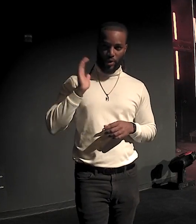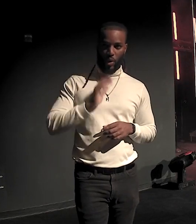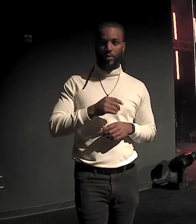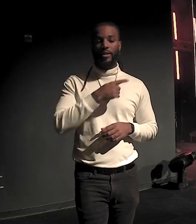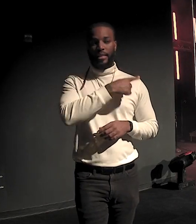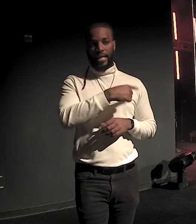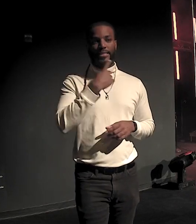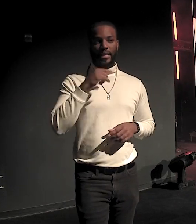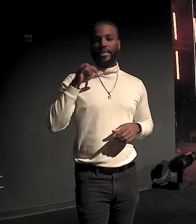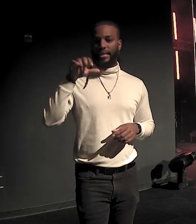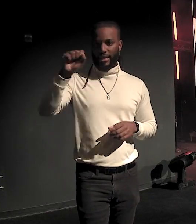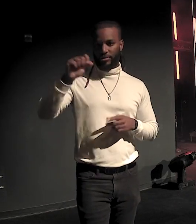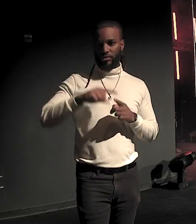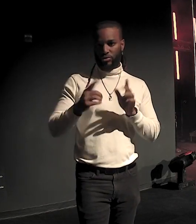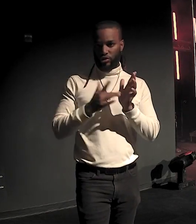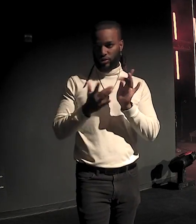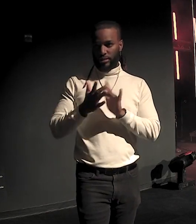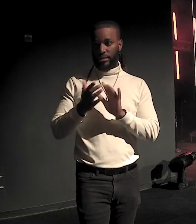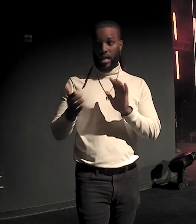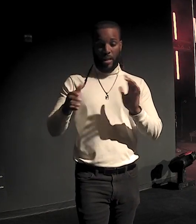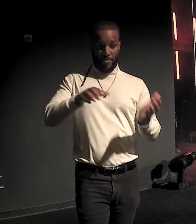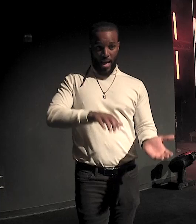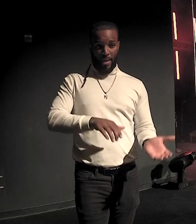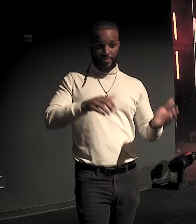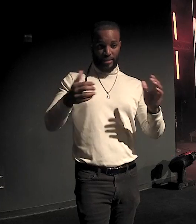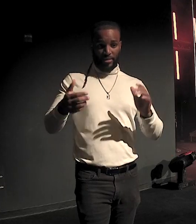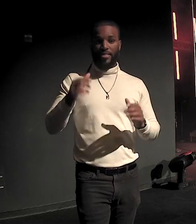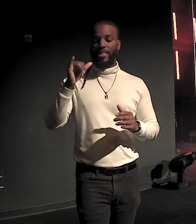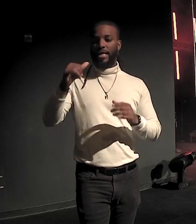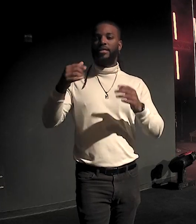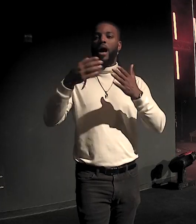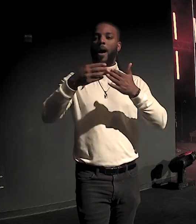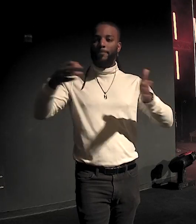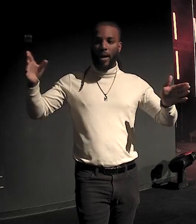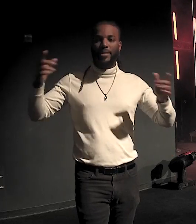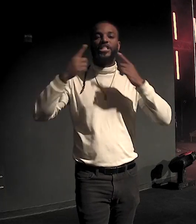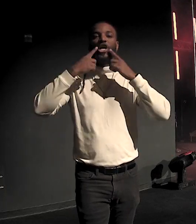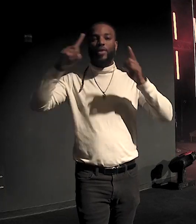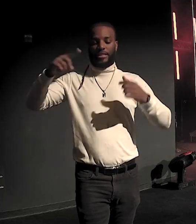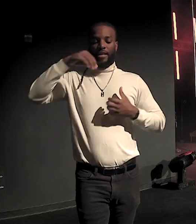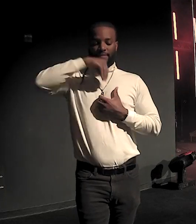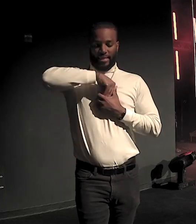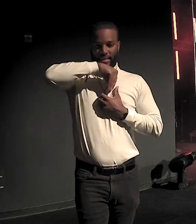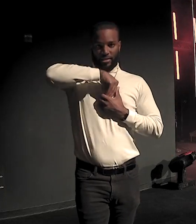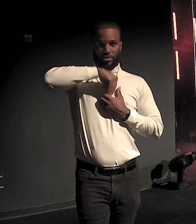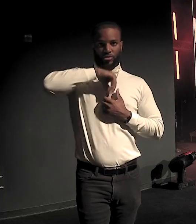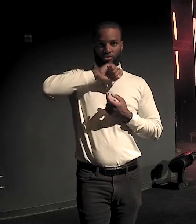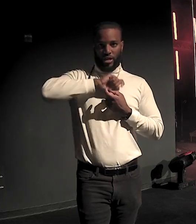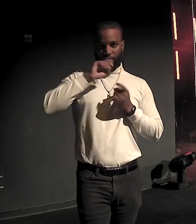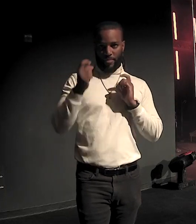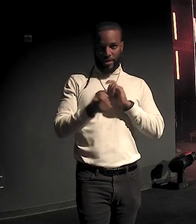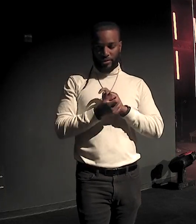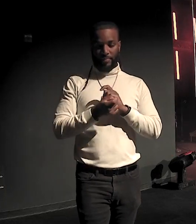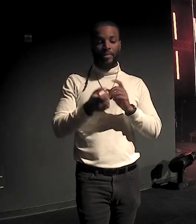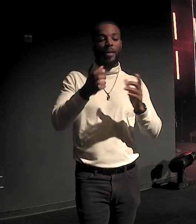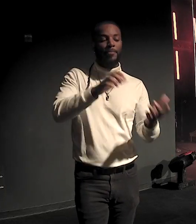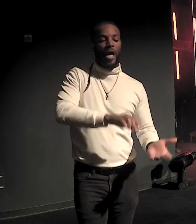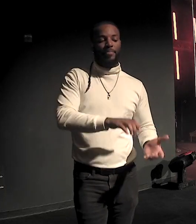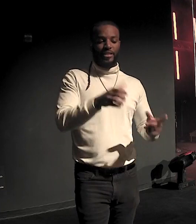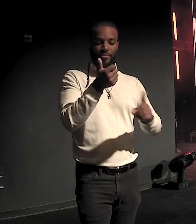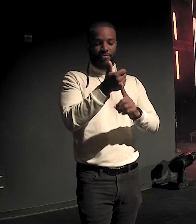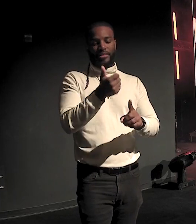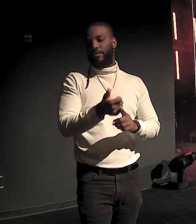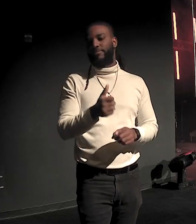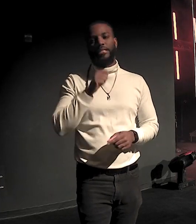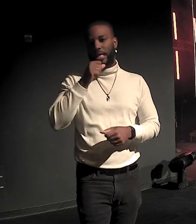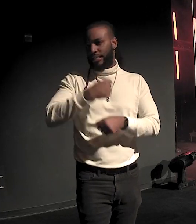said yes to Jesus. And baptisms is a public declaration of inner transformation. Baptism in and of itself